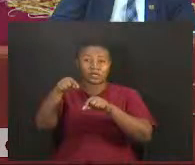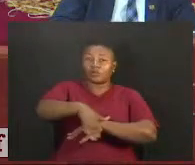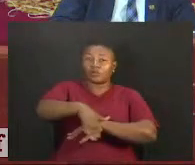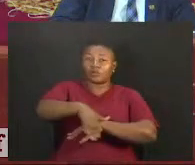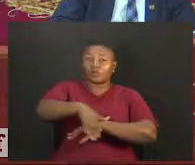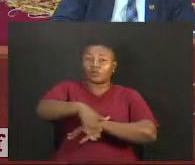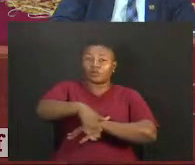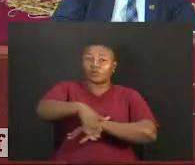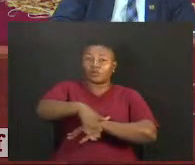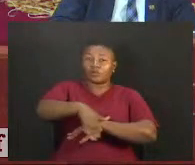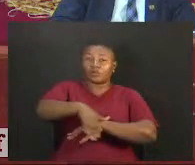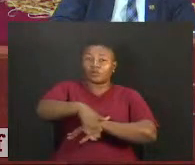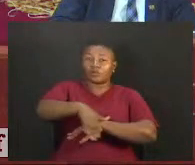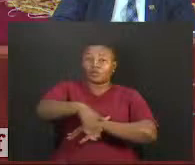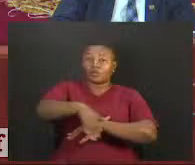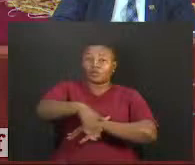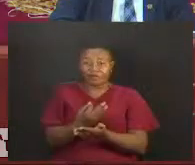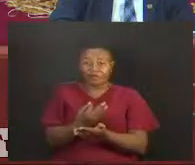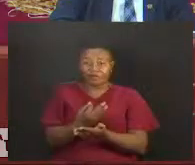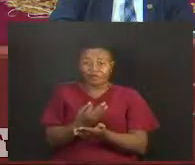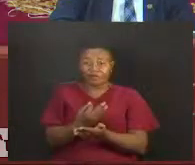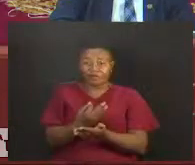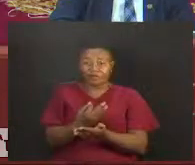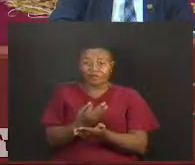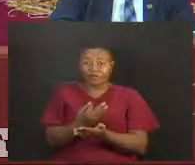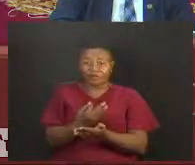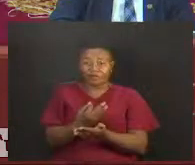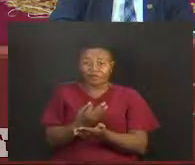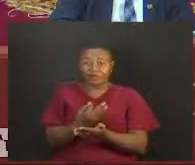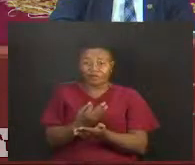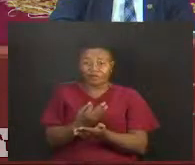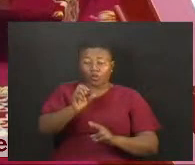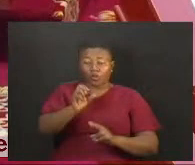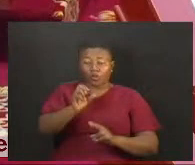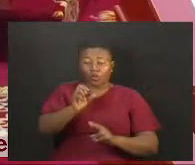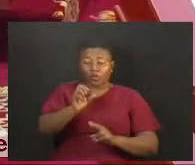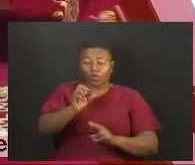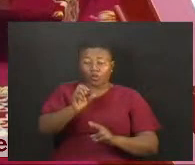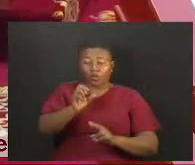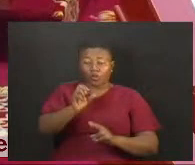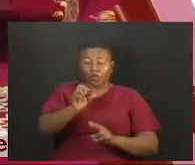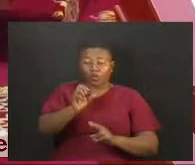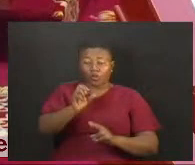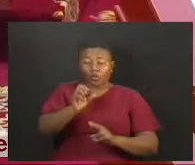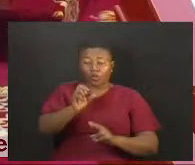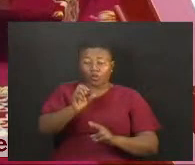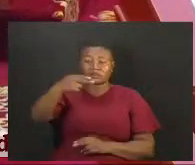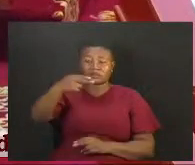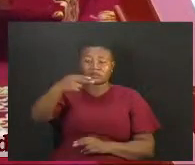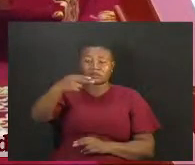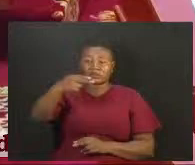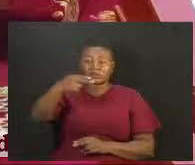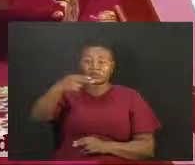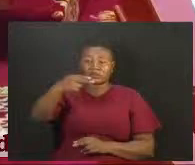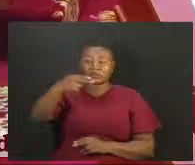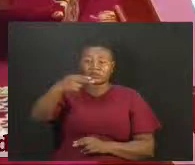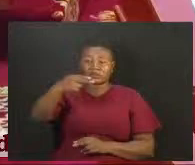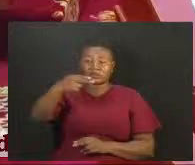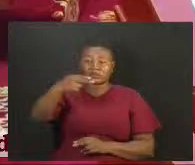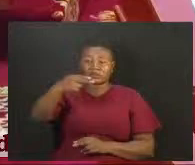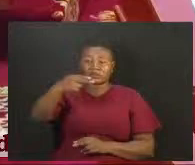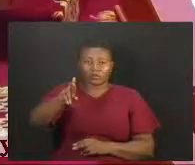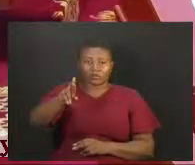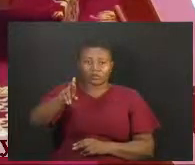of Finance, the Honorable Seth Emmanuel Tepe, and led the passage of the Public Financial Management